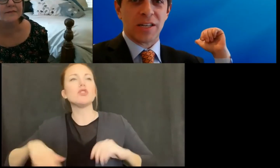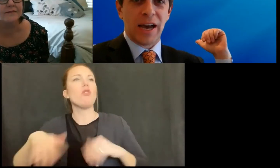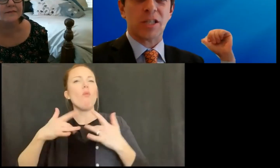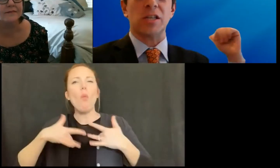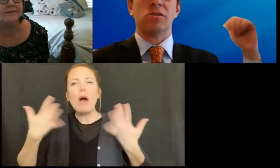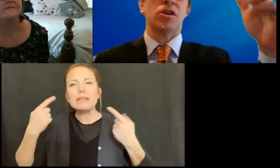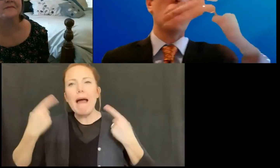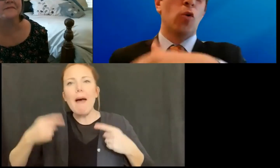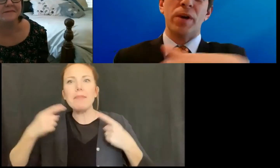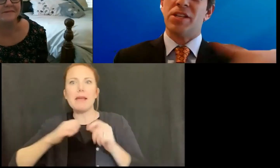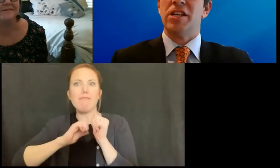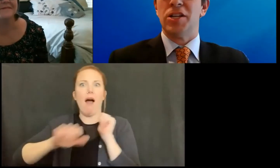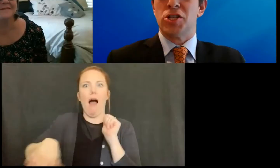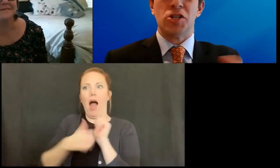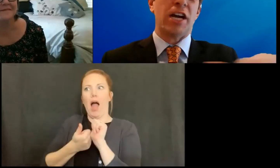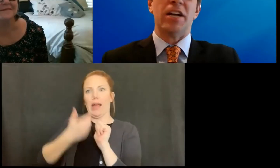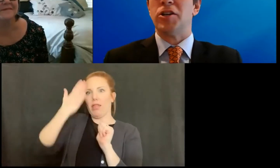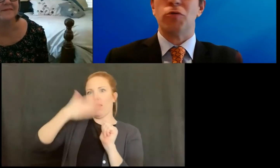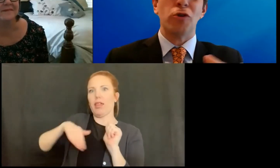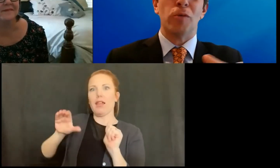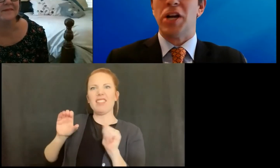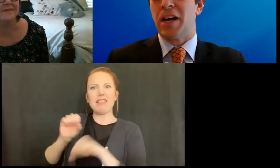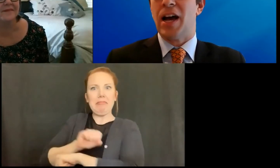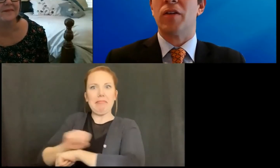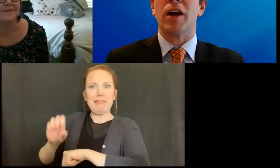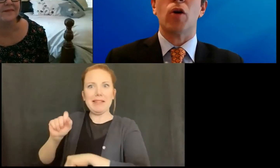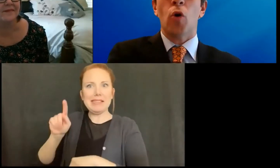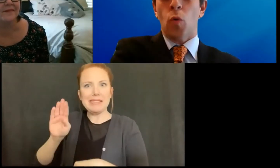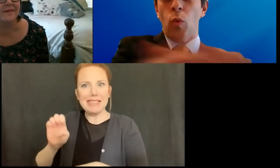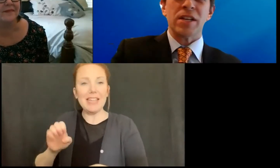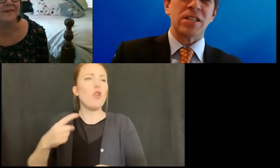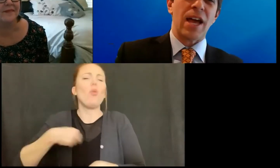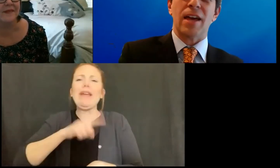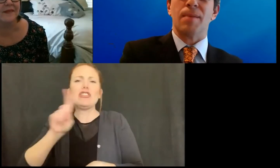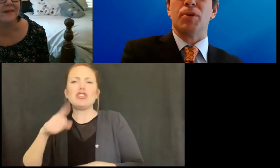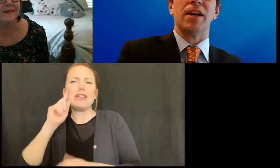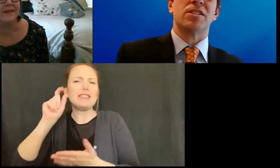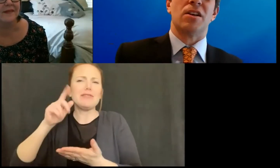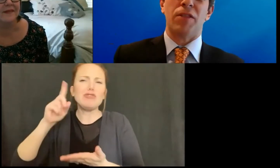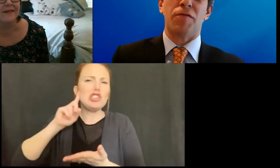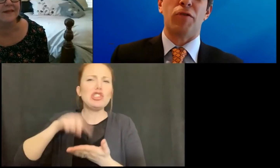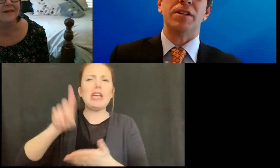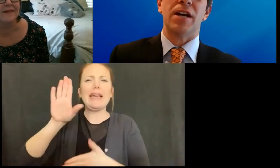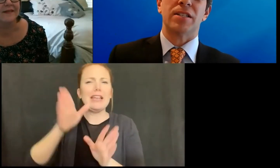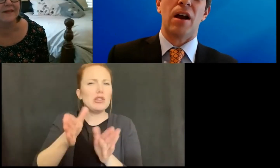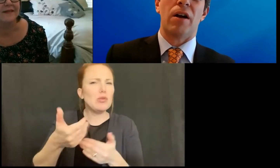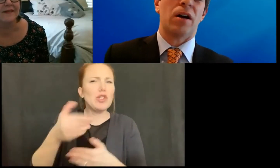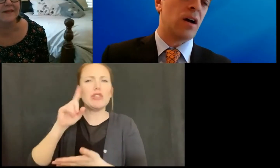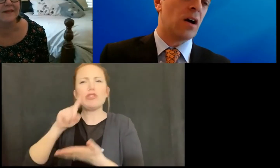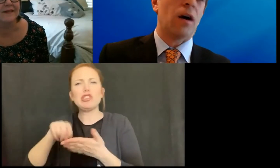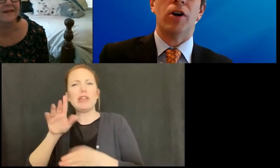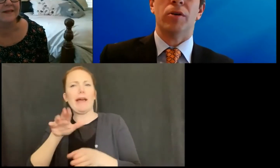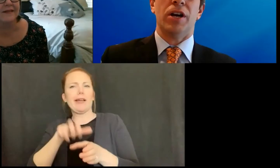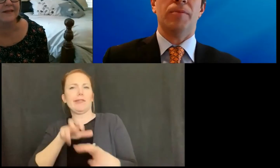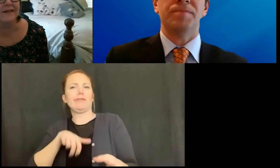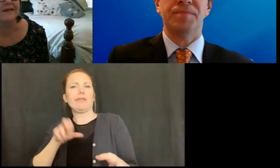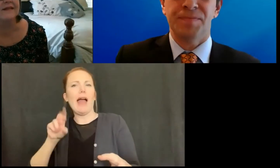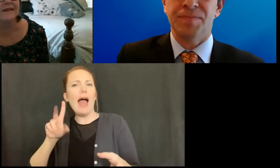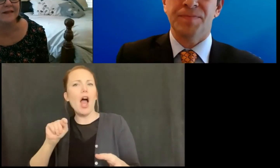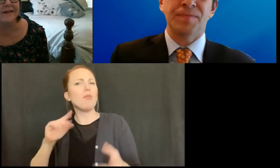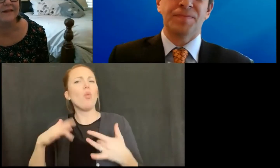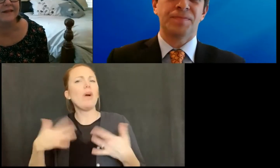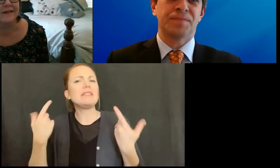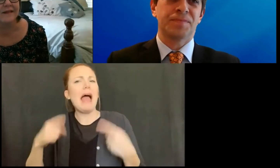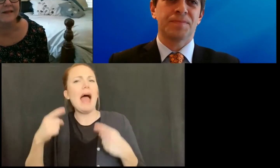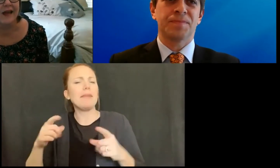don't see as guests, and we see just checking into your room, checking out. Like, what is taking place around the front desk area of a hotel?